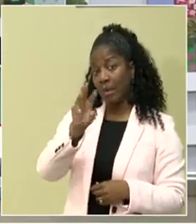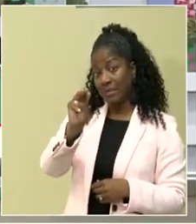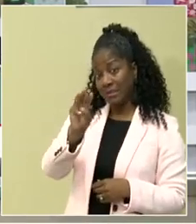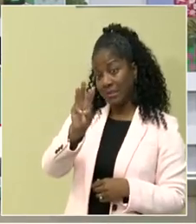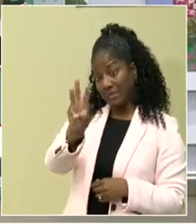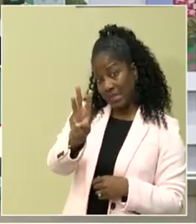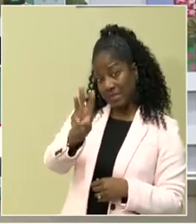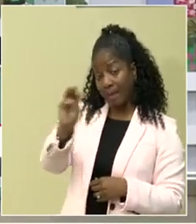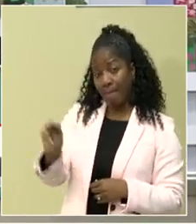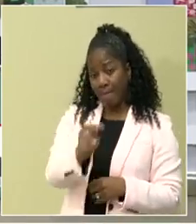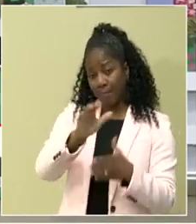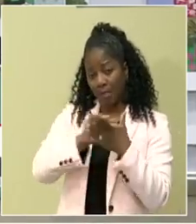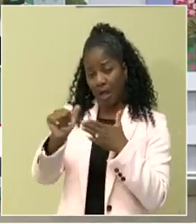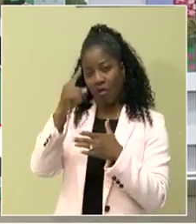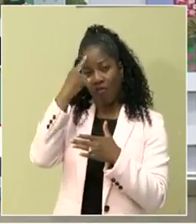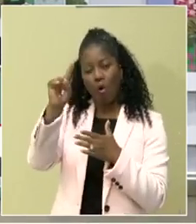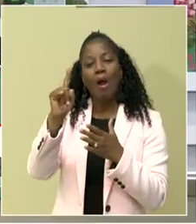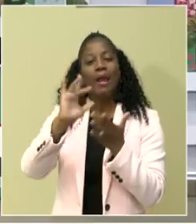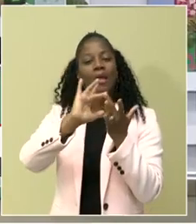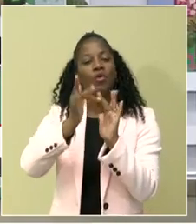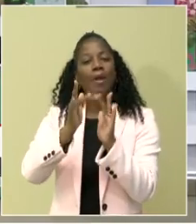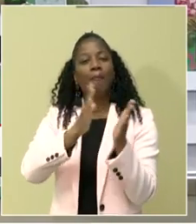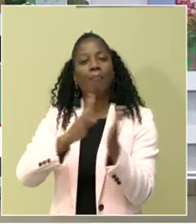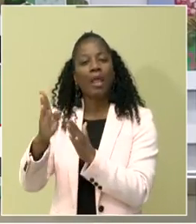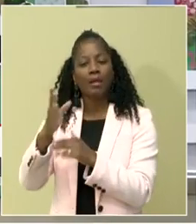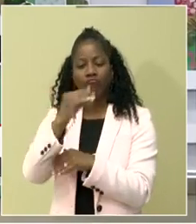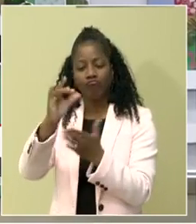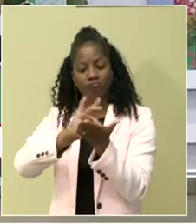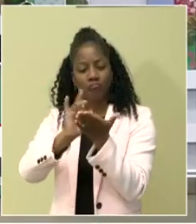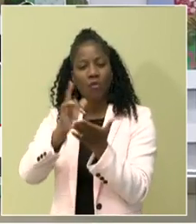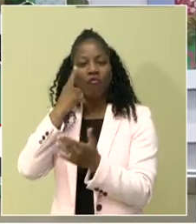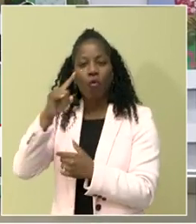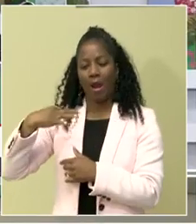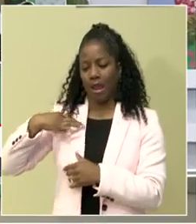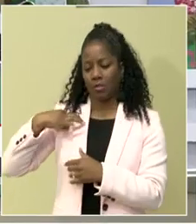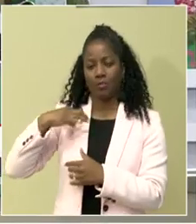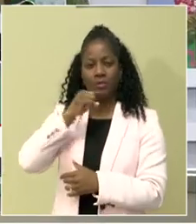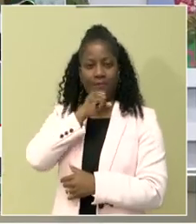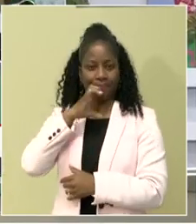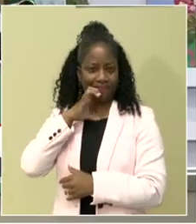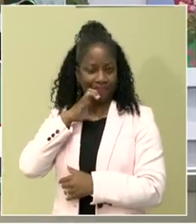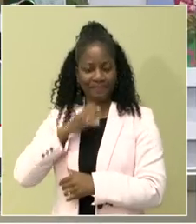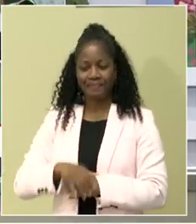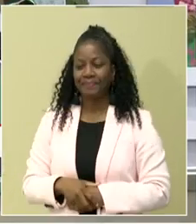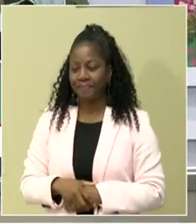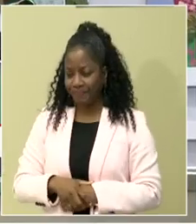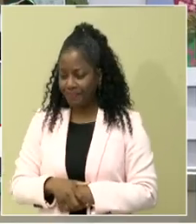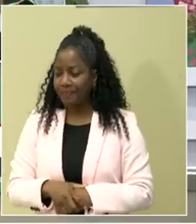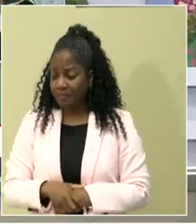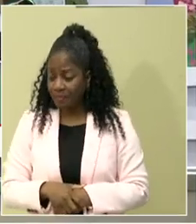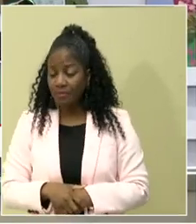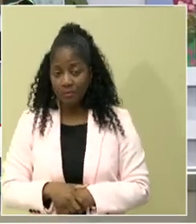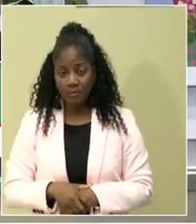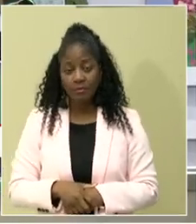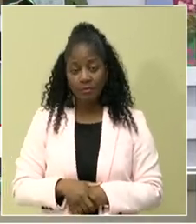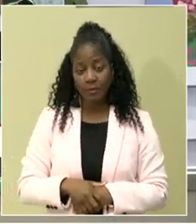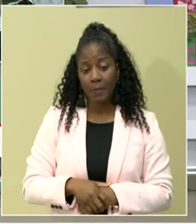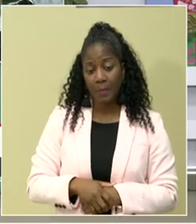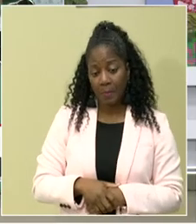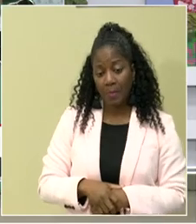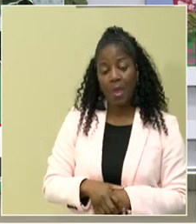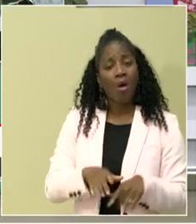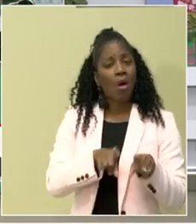million for data plans and tablets for qualifying seniors. And we're also very focused on how we will